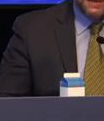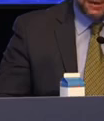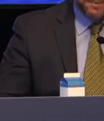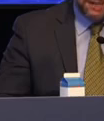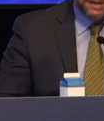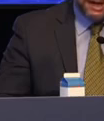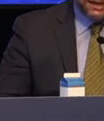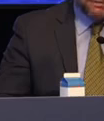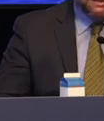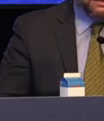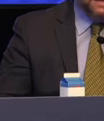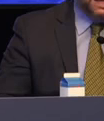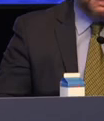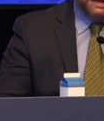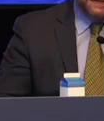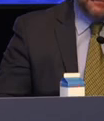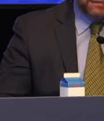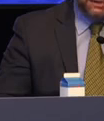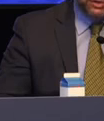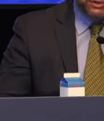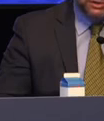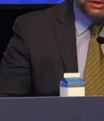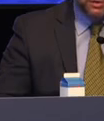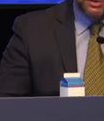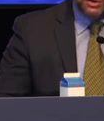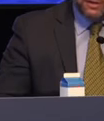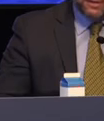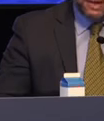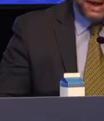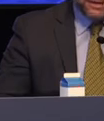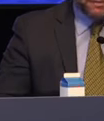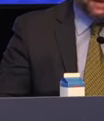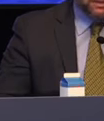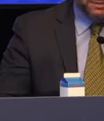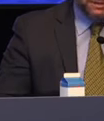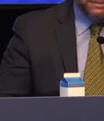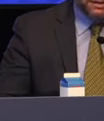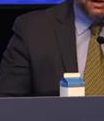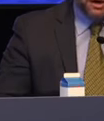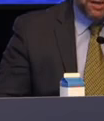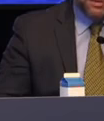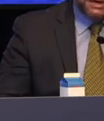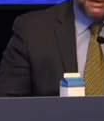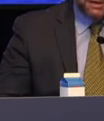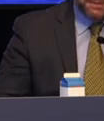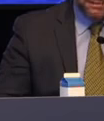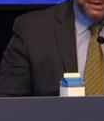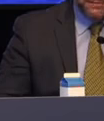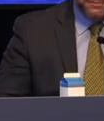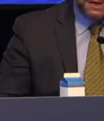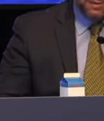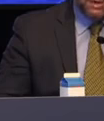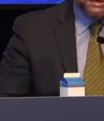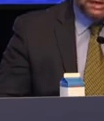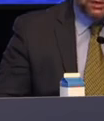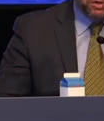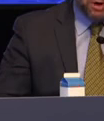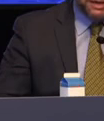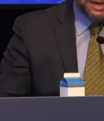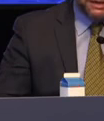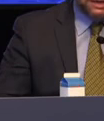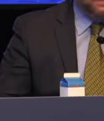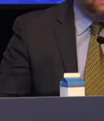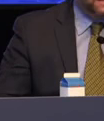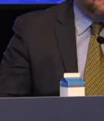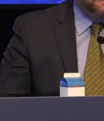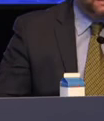a sign that our payment accuracy and anti-fraud measures, which certainly have come in handy the past 2 months, are protecting our public. And we will continue to do all